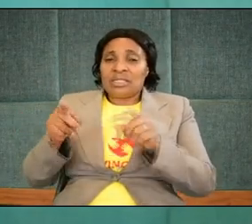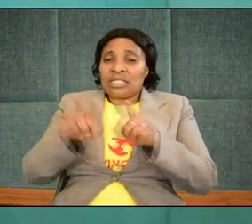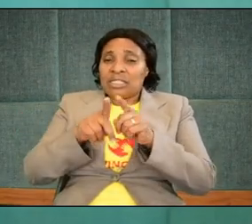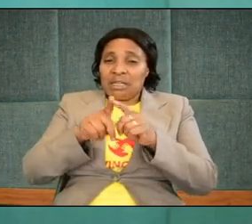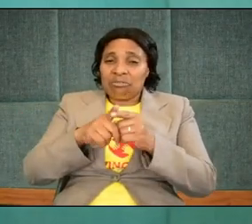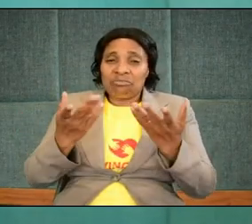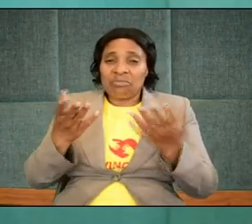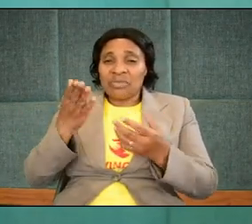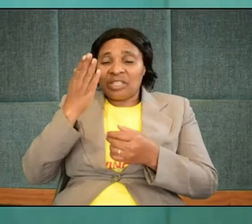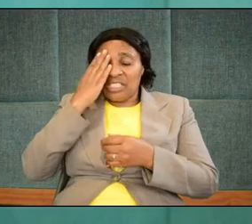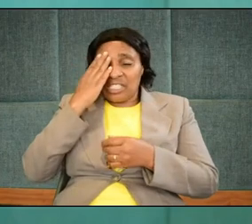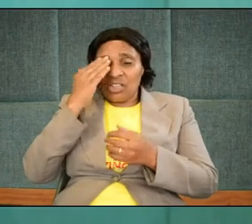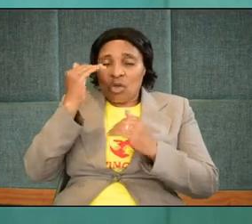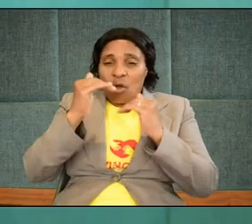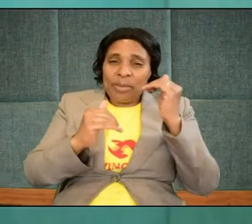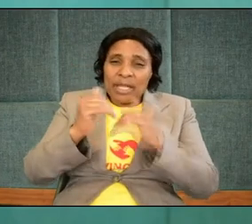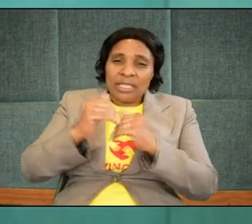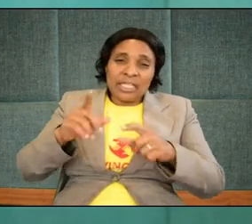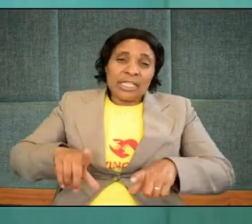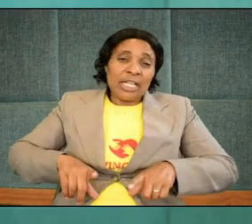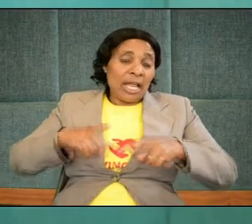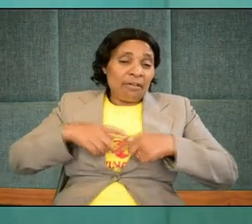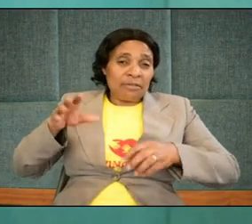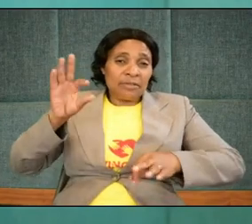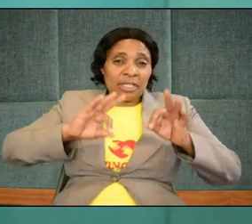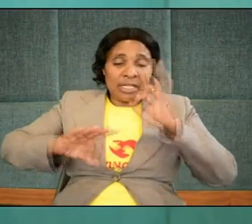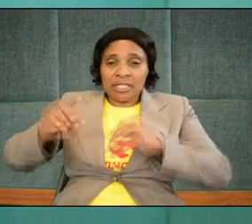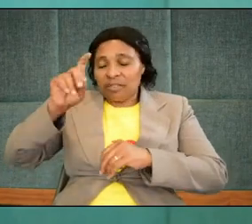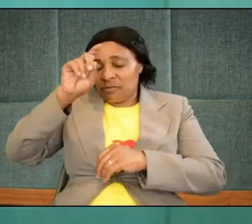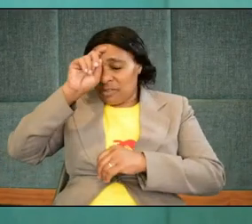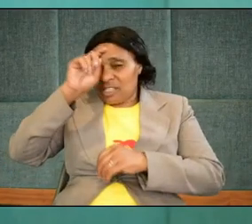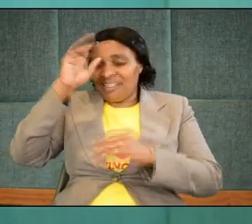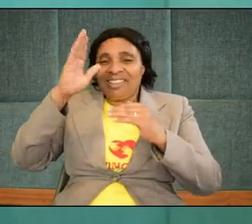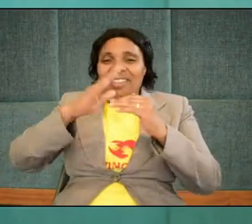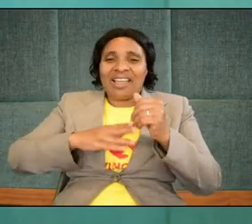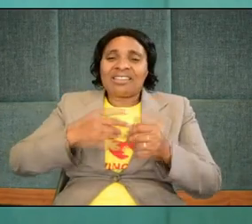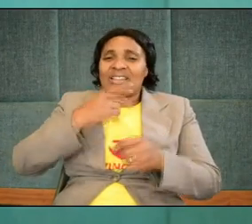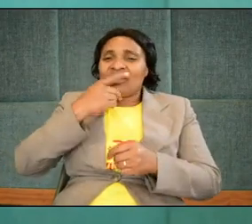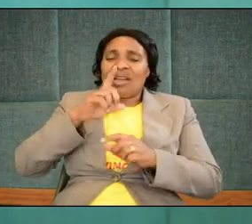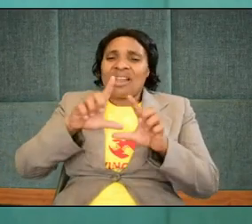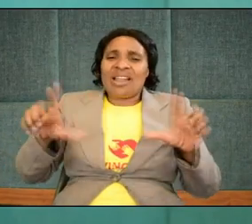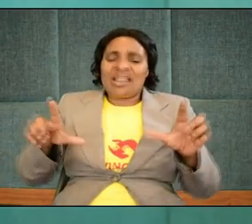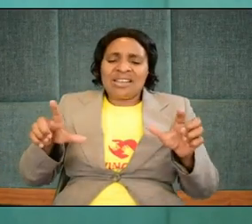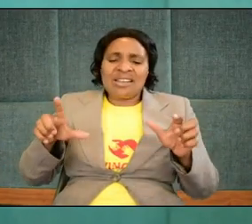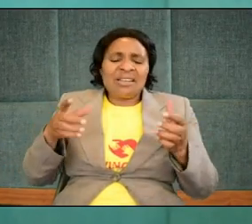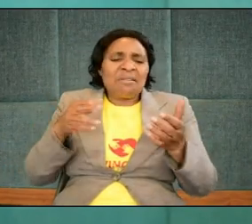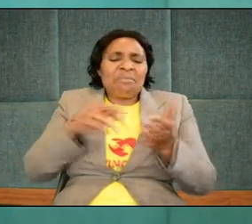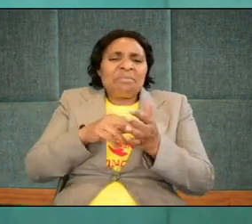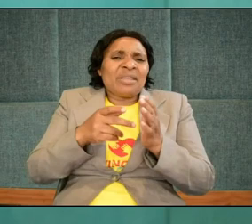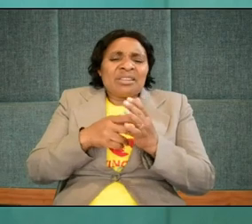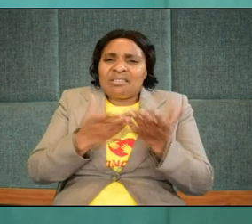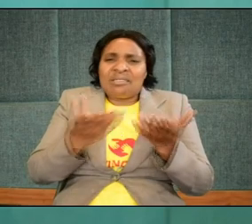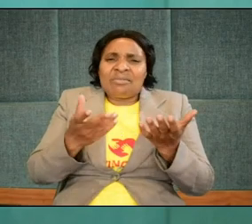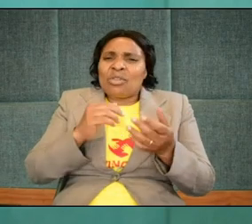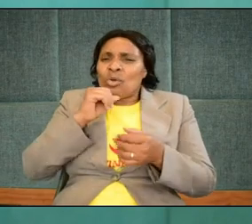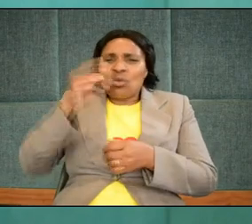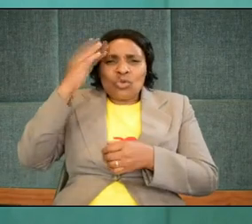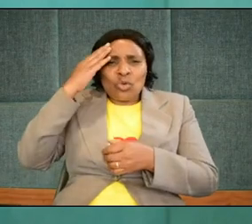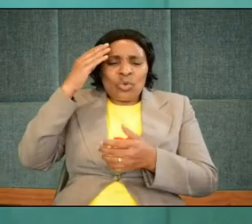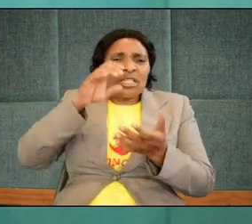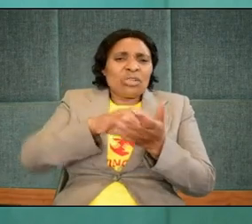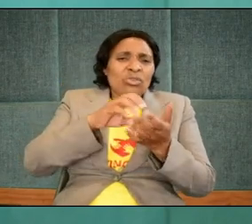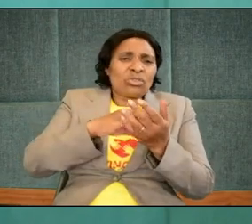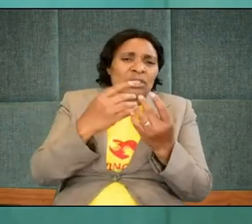were comparing their lifestyle in Egypt to their lifestyle in the wilderness, knowing that the circumstances are